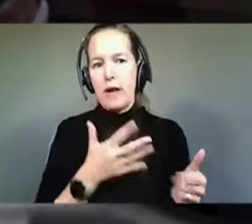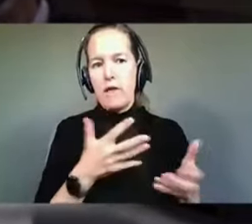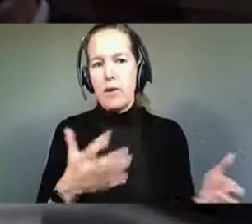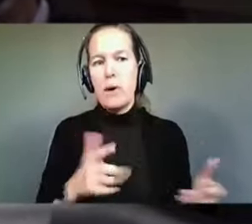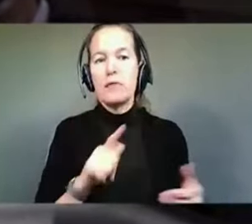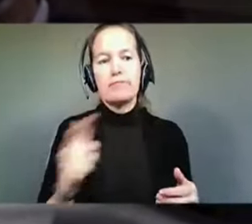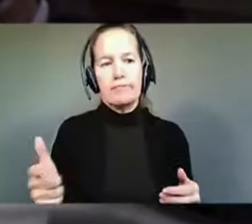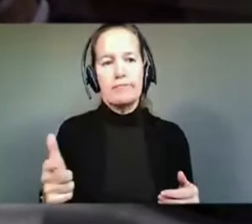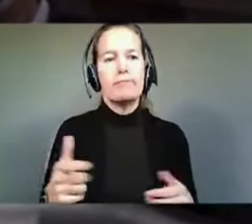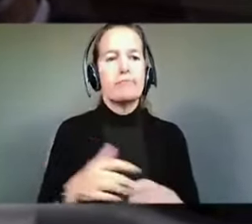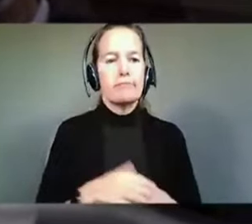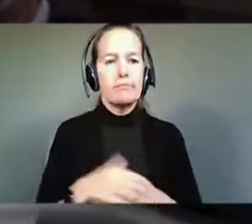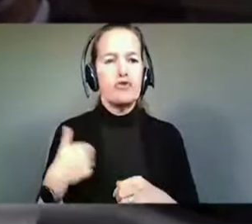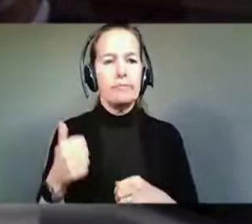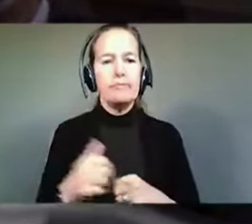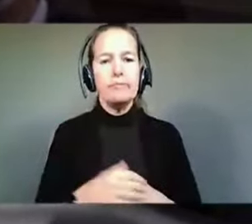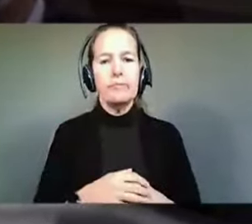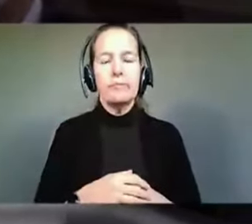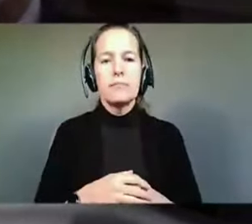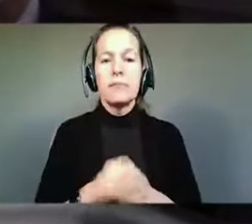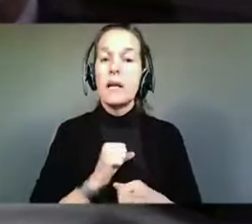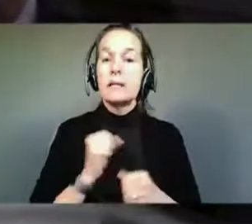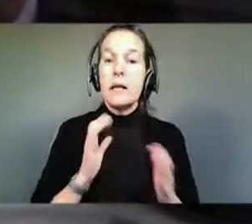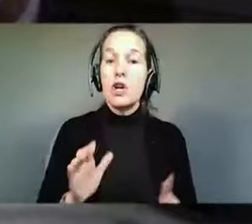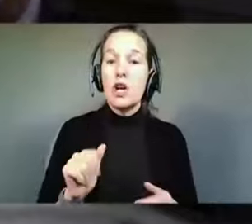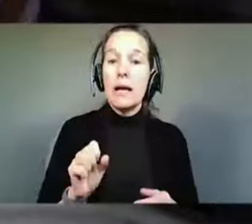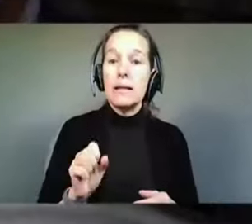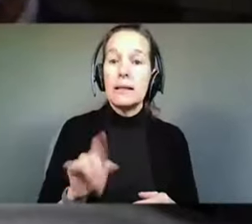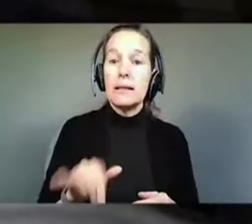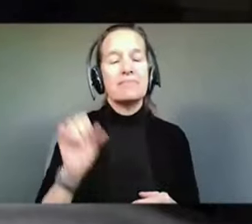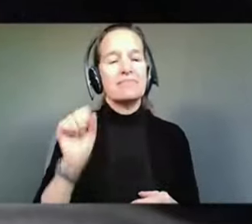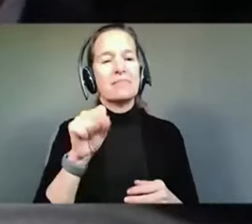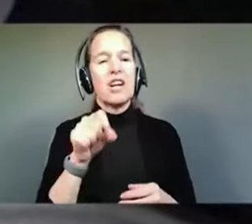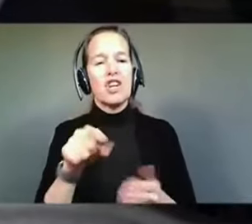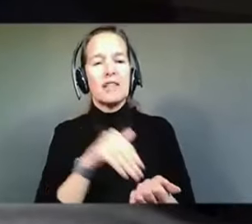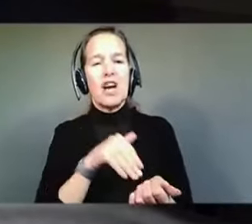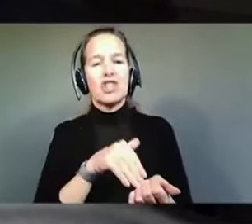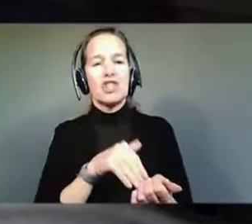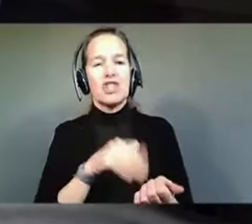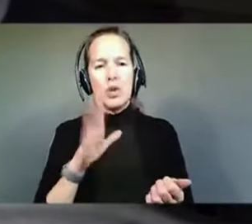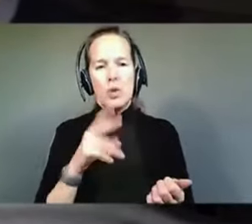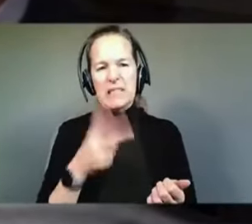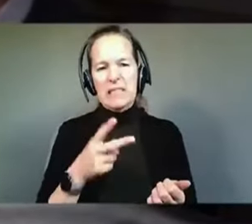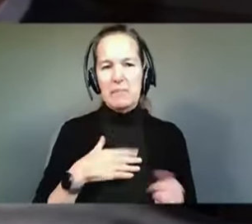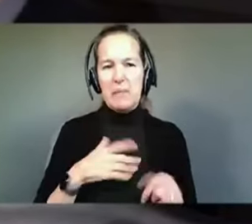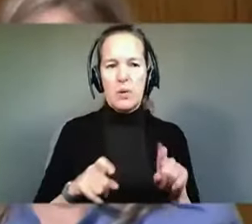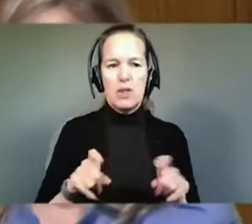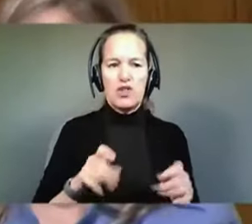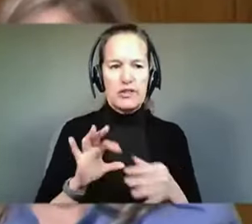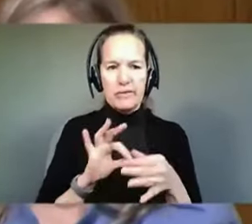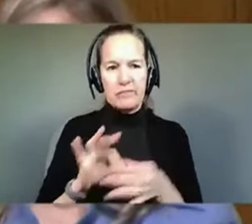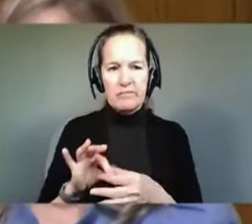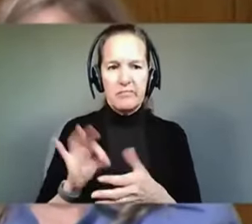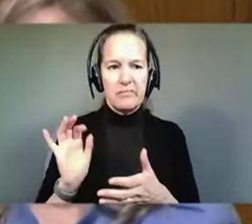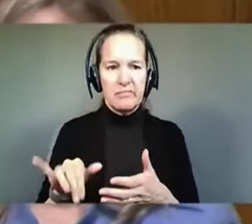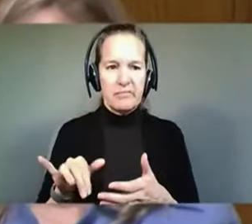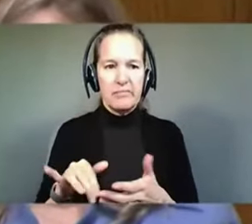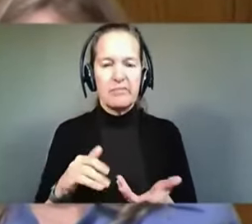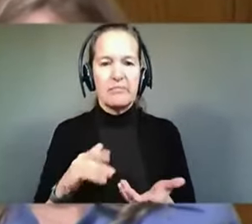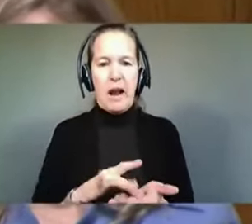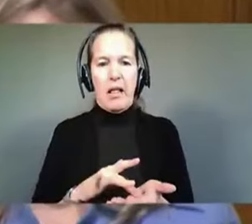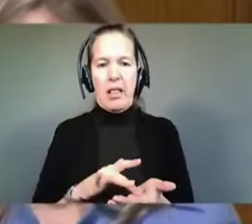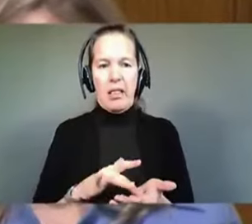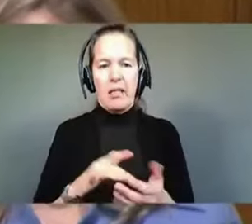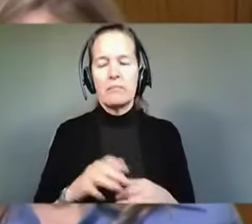Senator Cassidy. Yeah, I'm a doctor. You're going to see my questions kind of reflect, you know, the technical aspect of this. By the way,